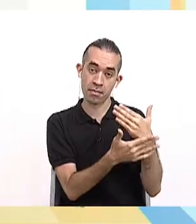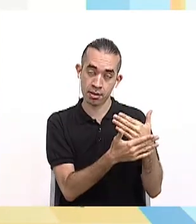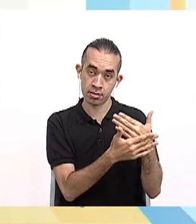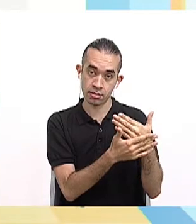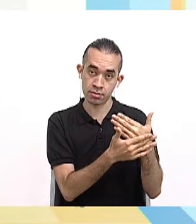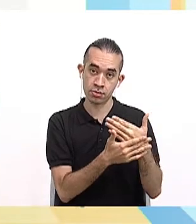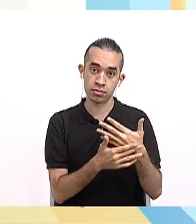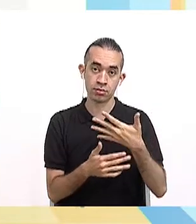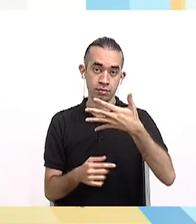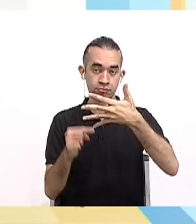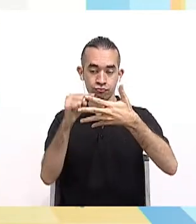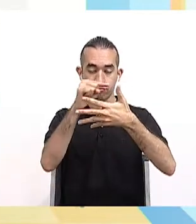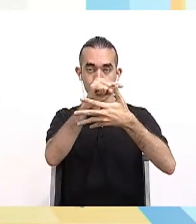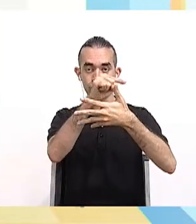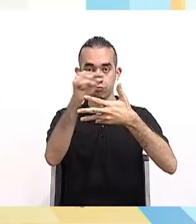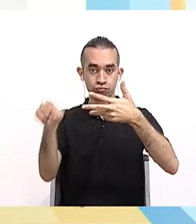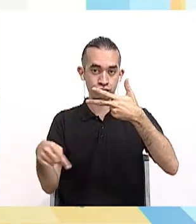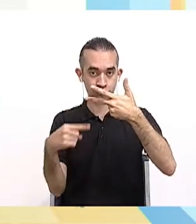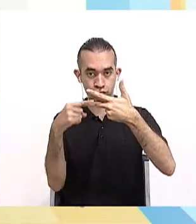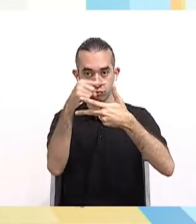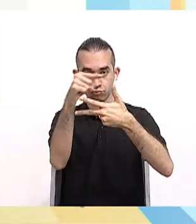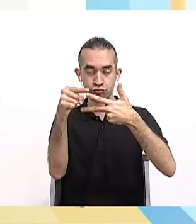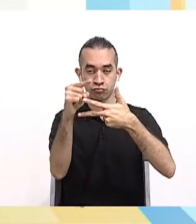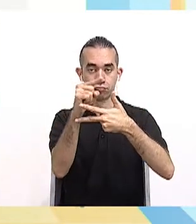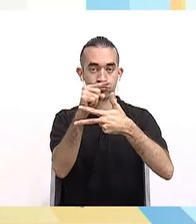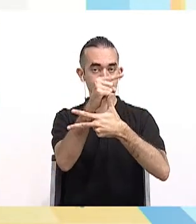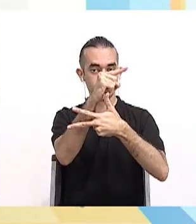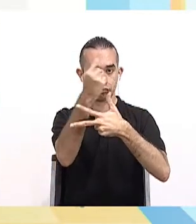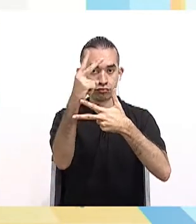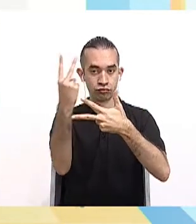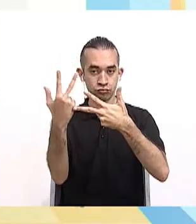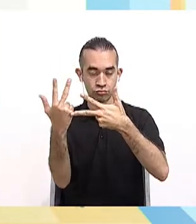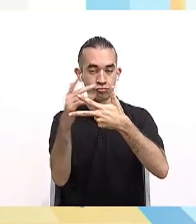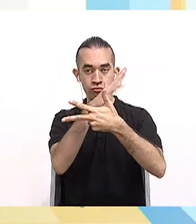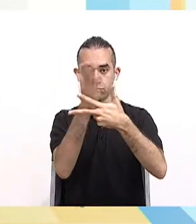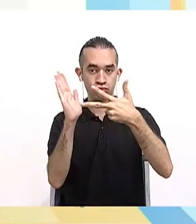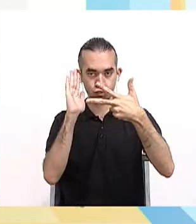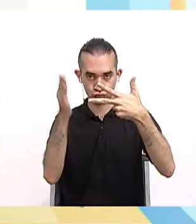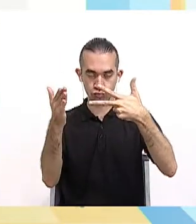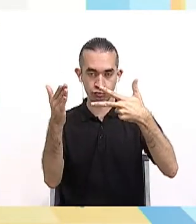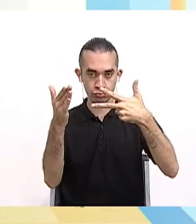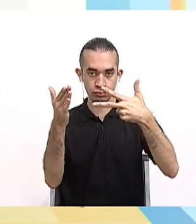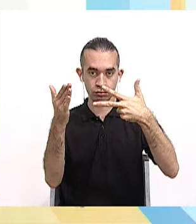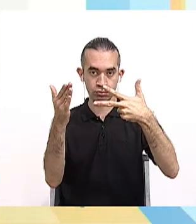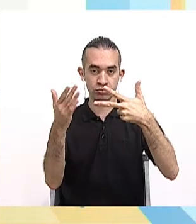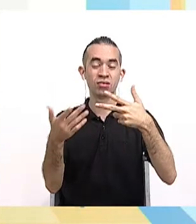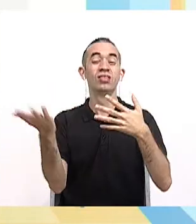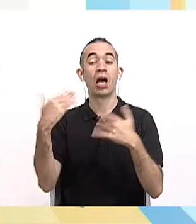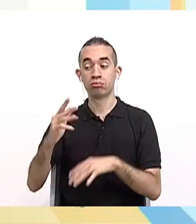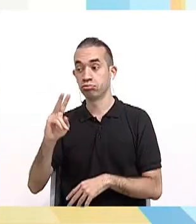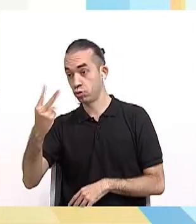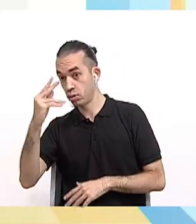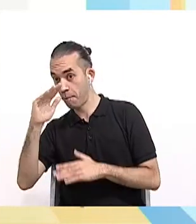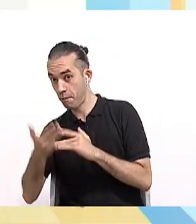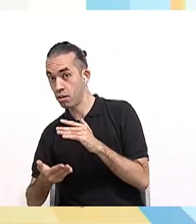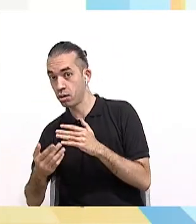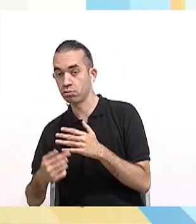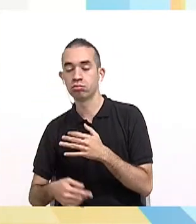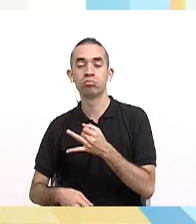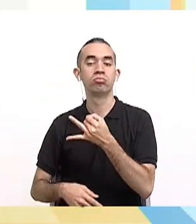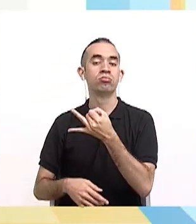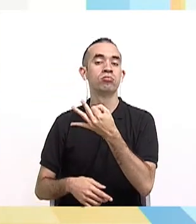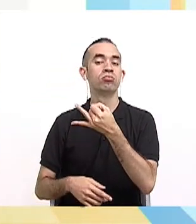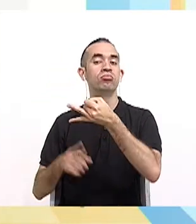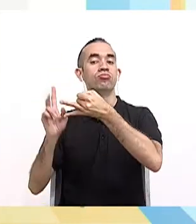to see only 3 questions. Question 1, question 2, and question 3. And the second part, we're going to look at